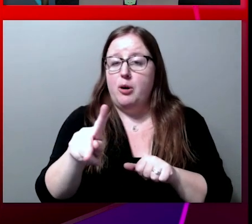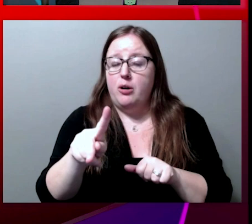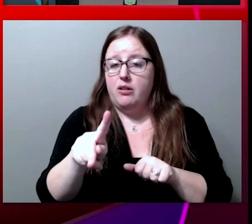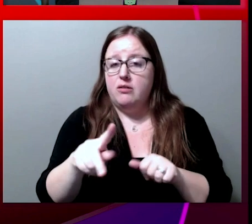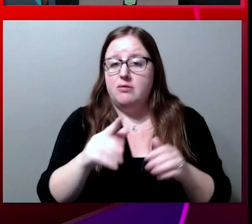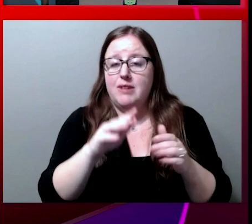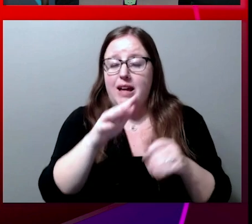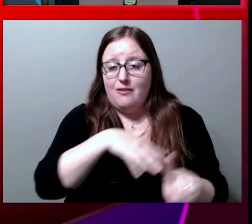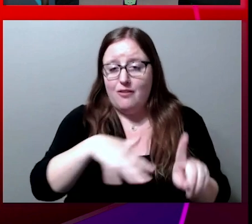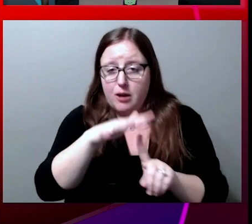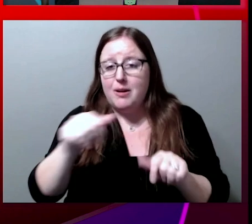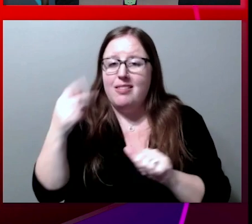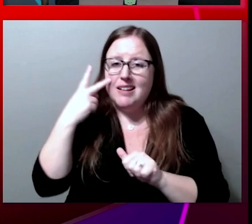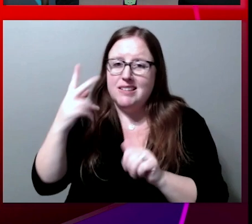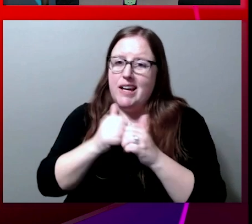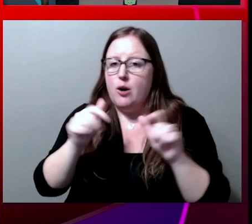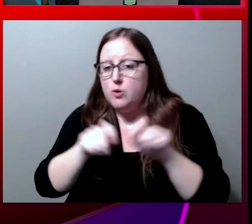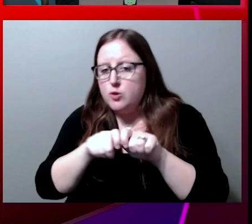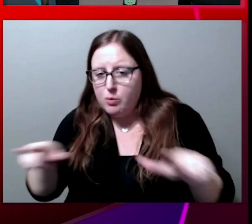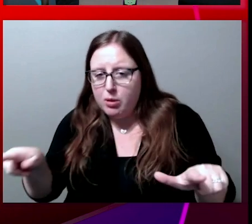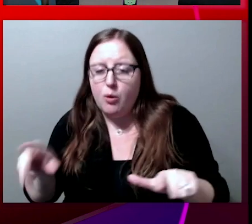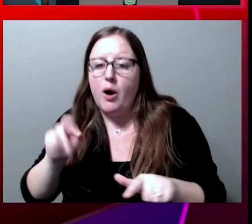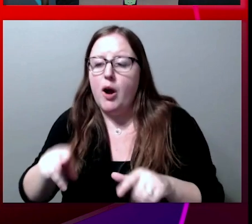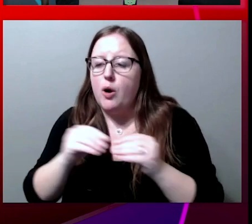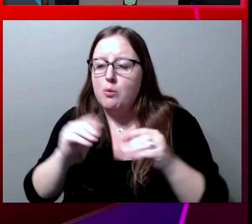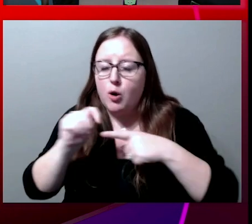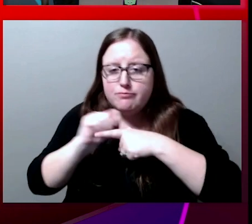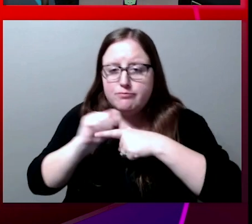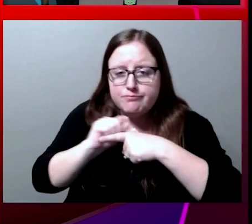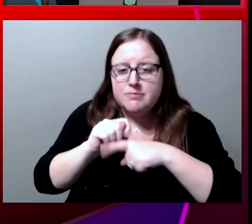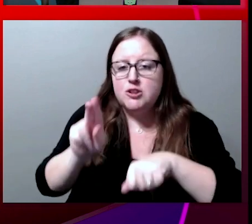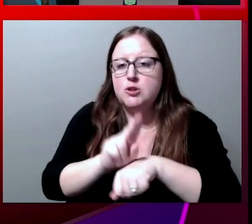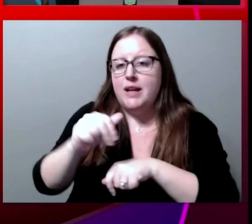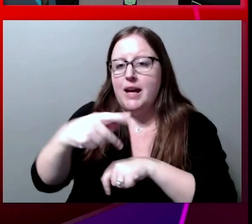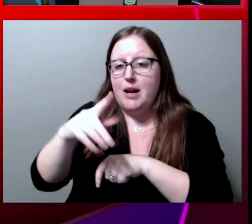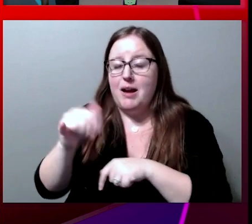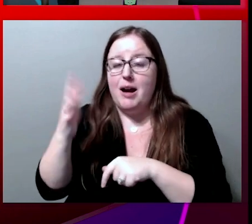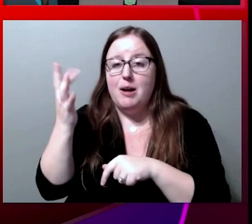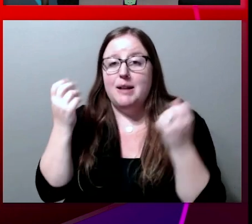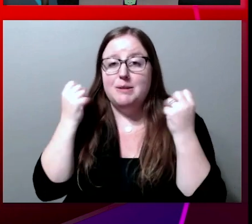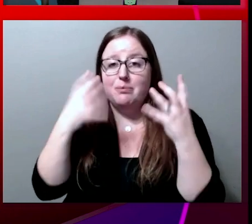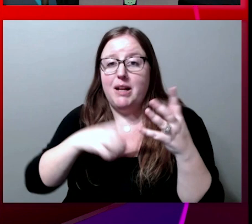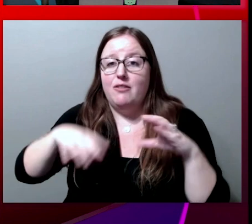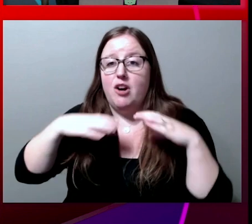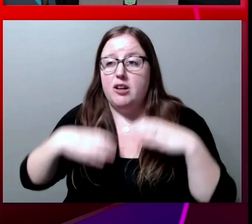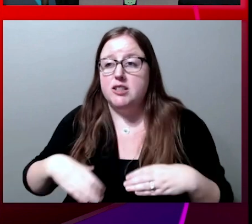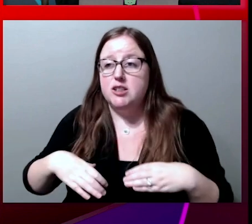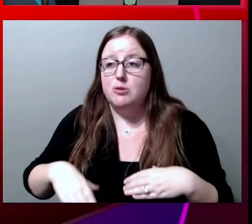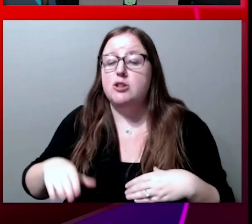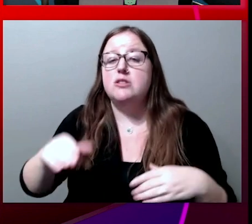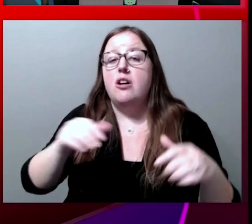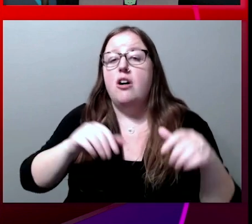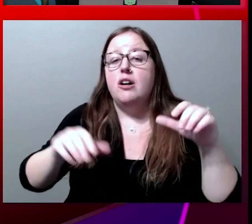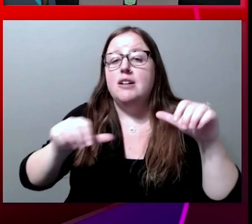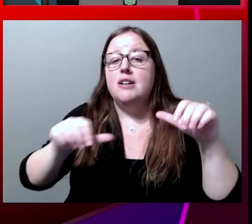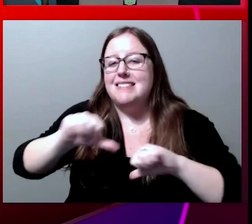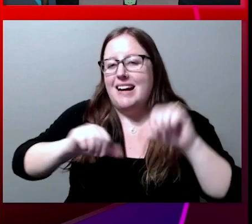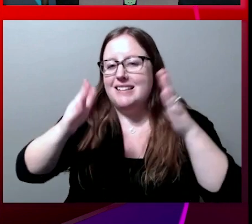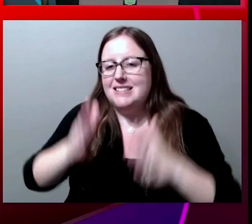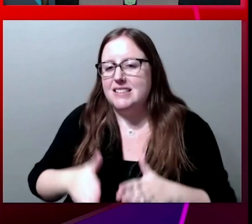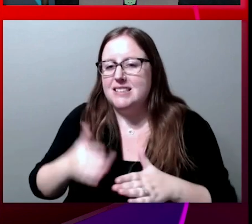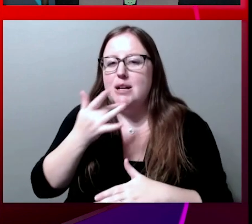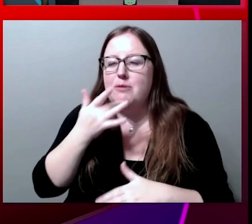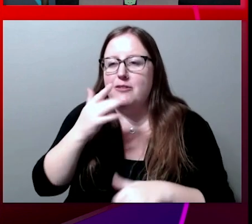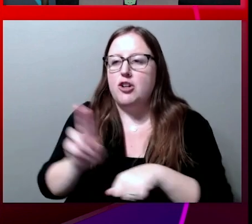can deploy or further train using APIs, because a lot of our customers are heavy scientists customers, and they prefer using